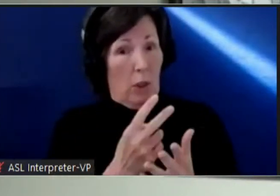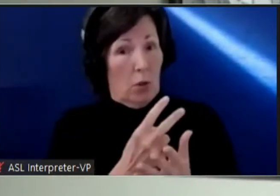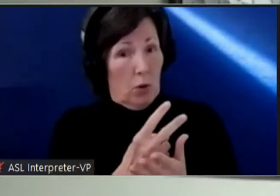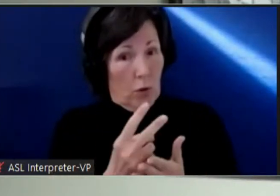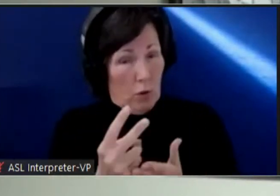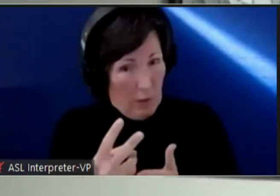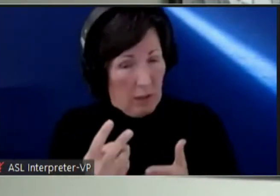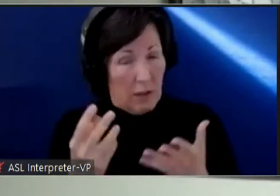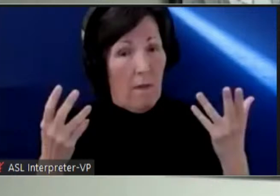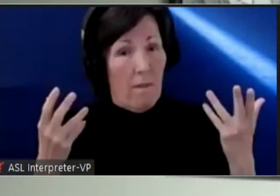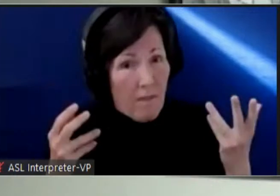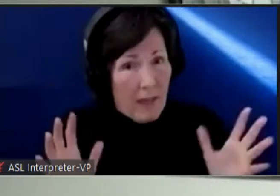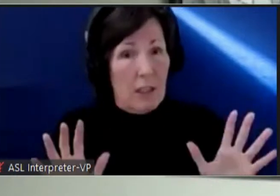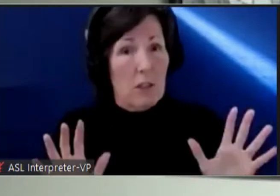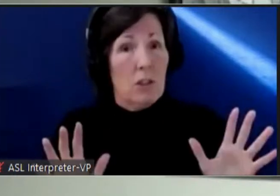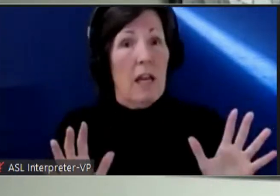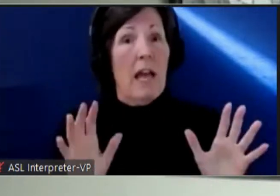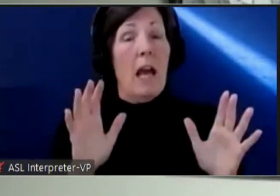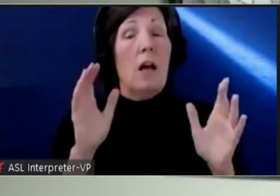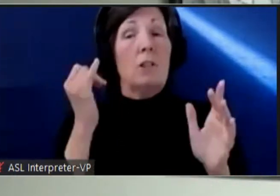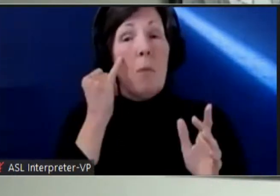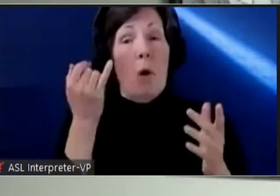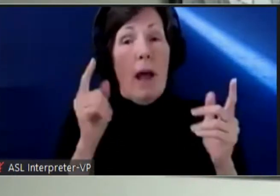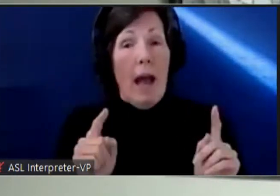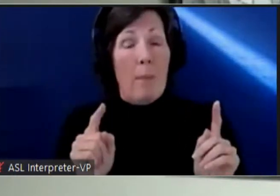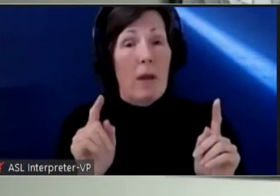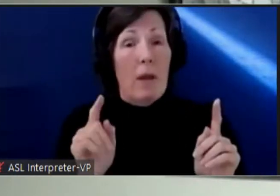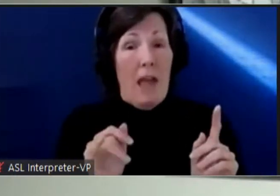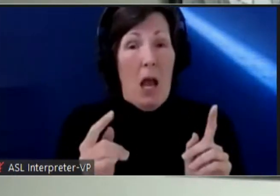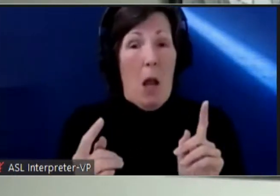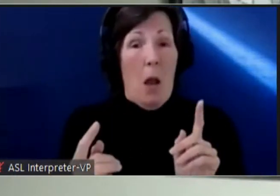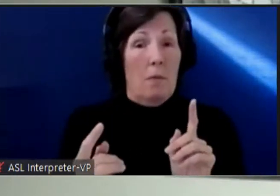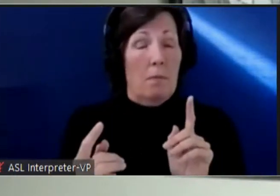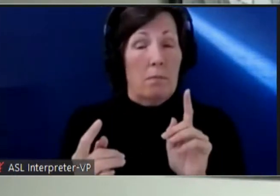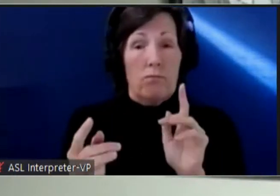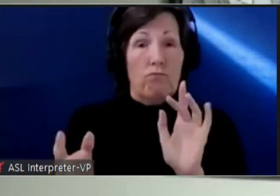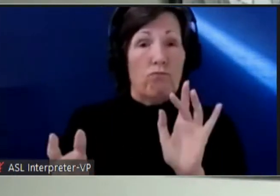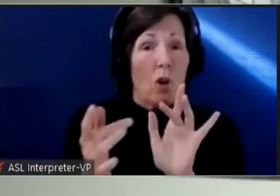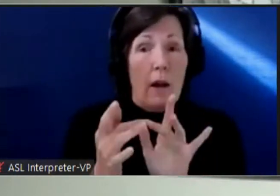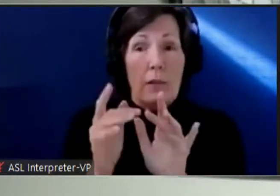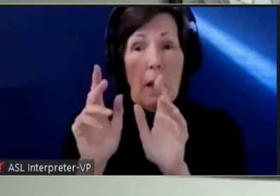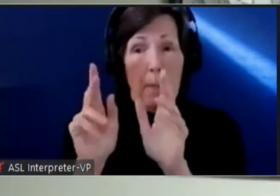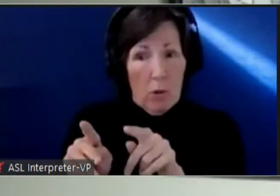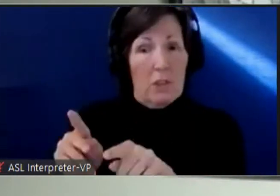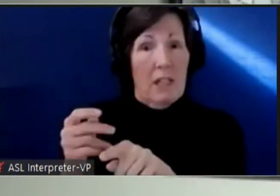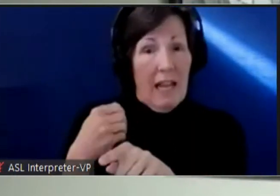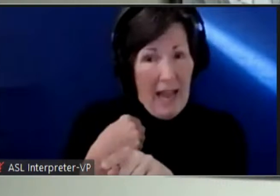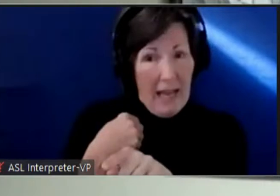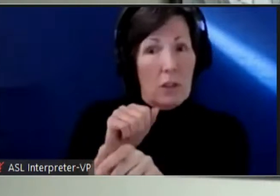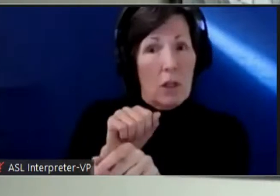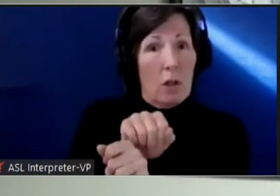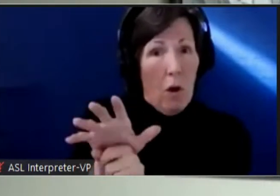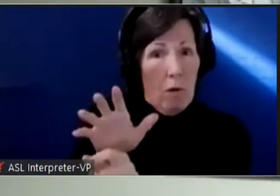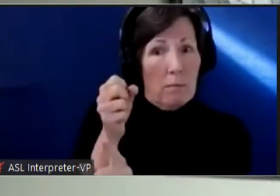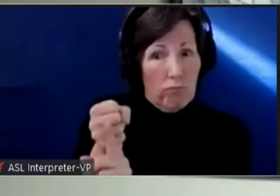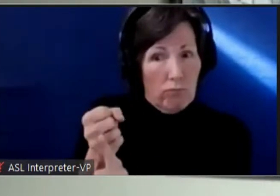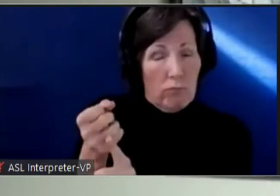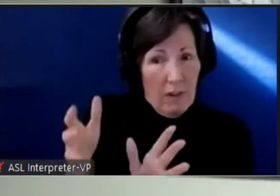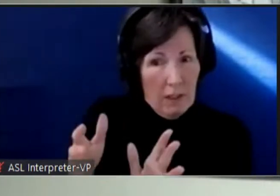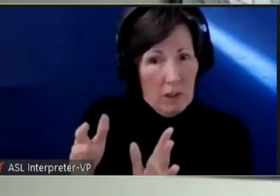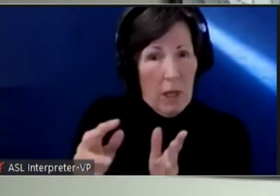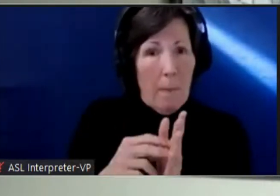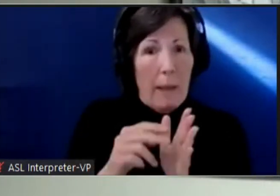effect. Then if they come in close contact with someone who does have COVID, they do not have